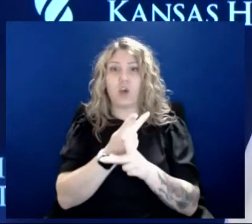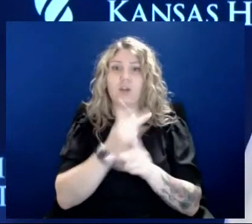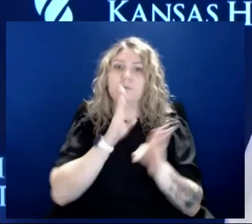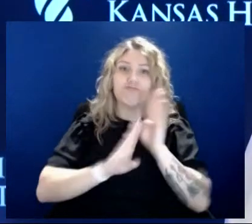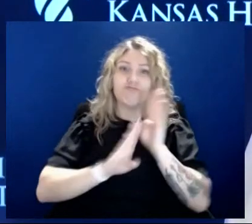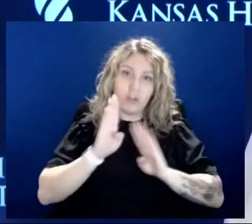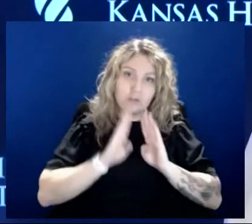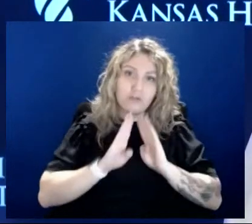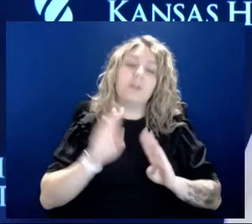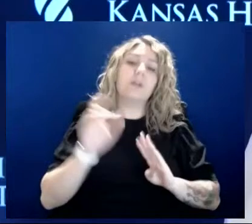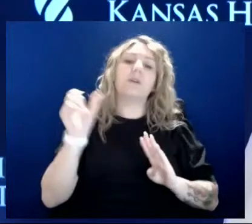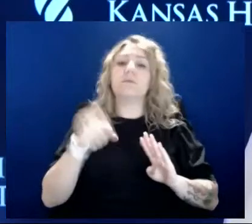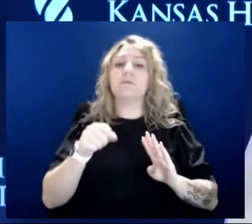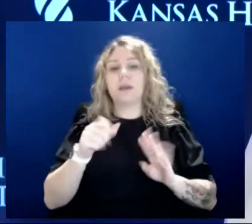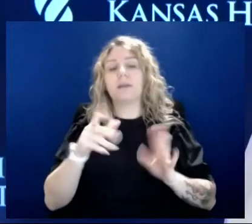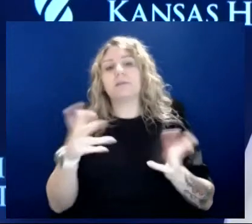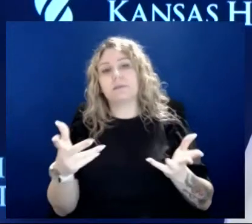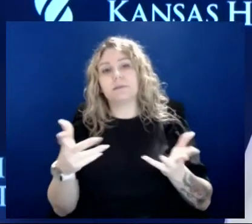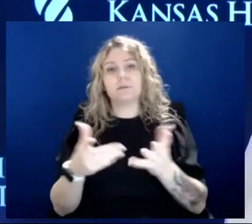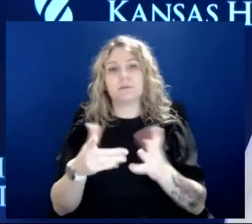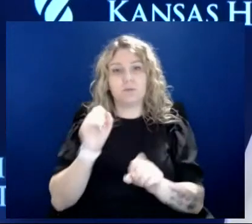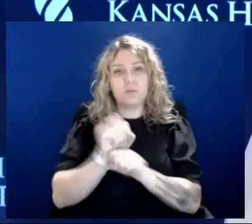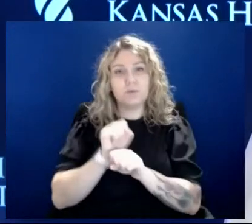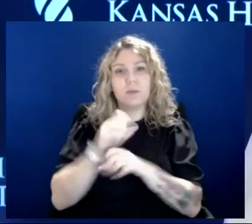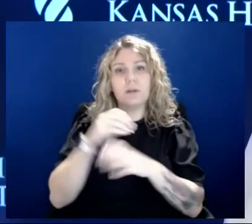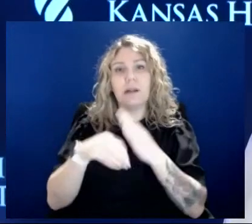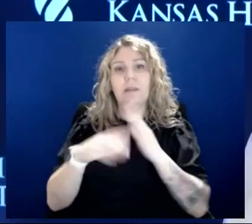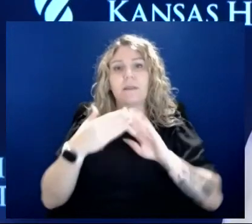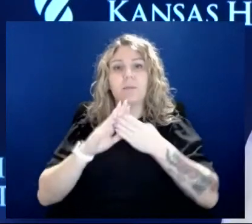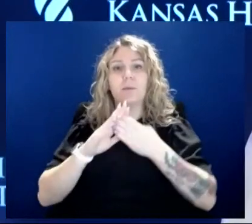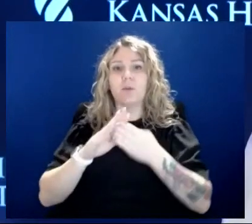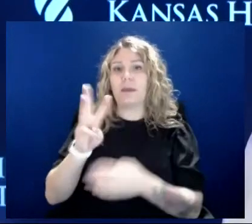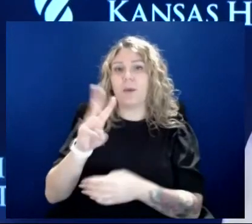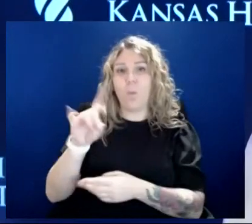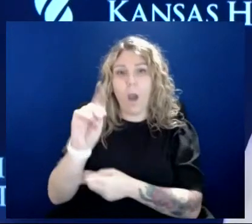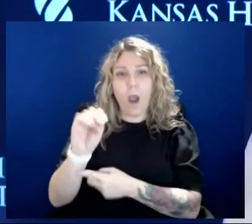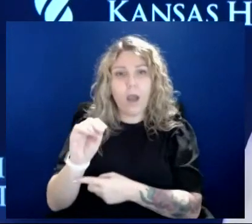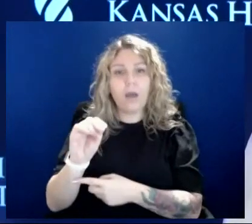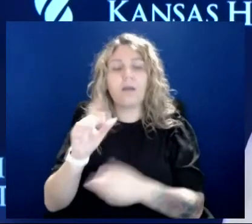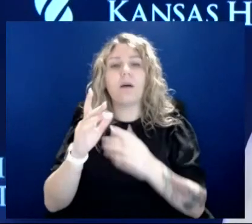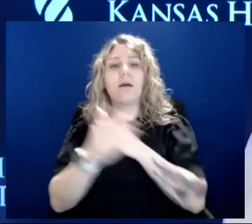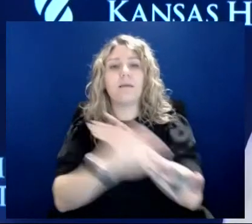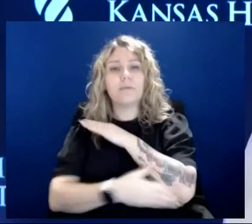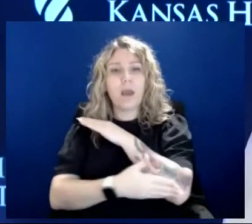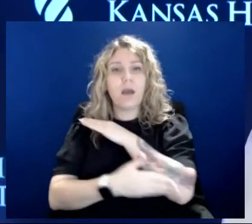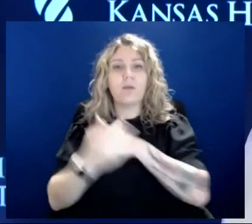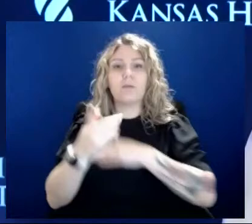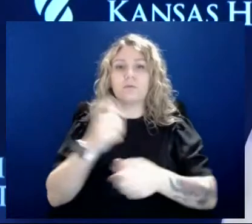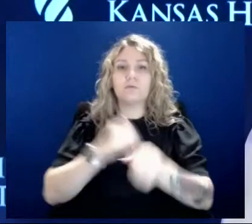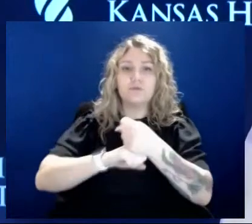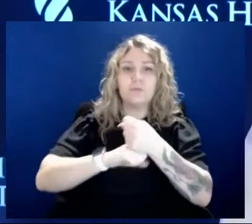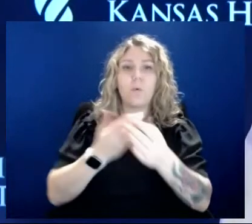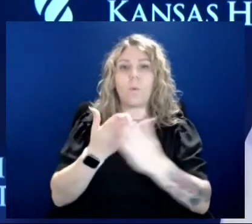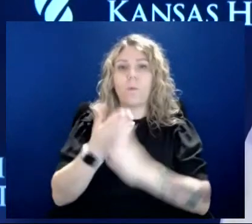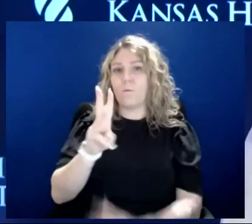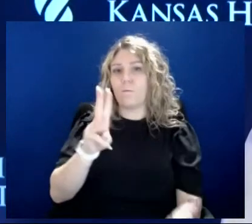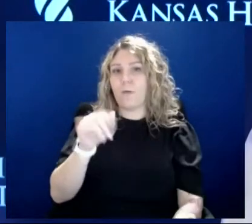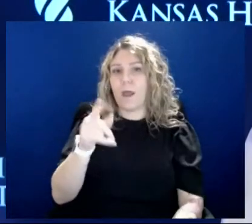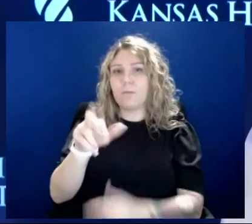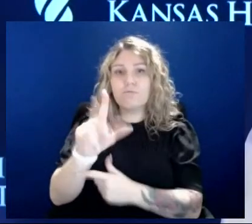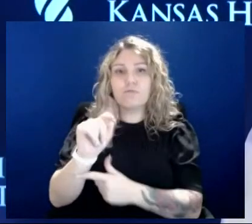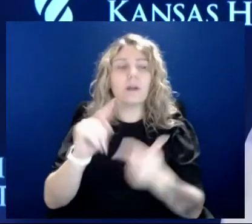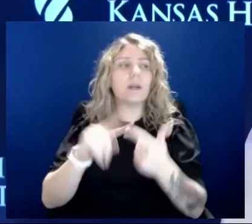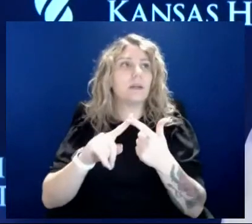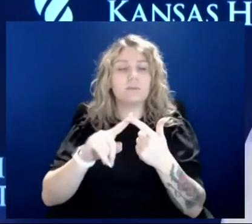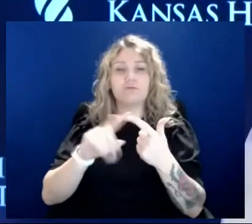is work in our communities like Wyandotte County. We have some support through Vibrant, Duchesne, Swope Health Services,